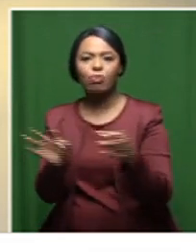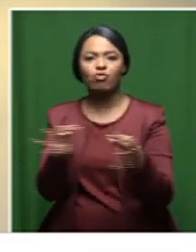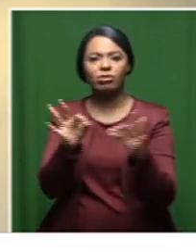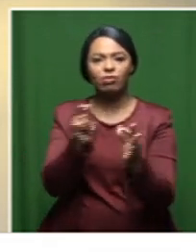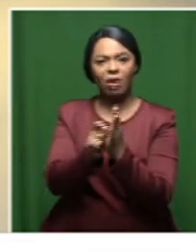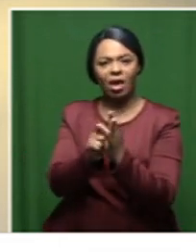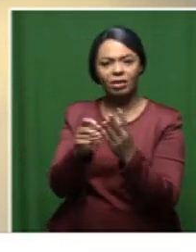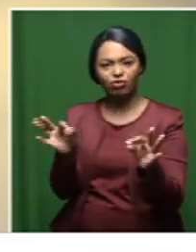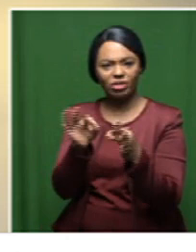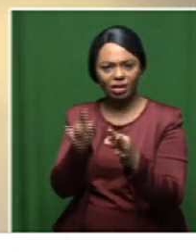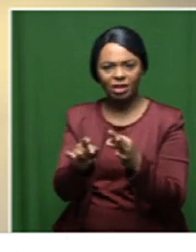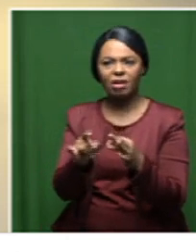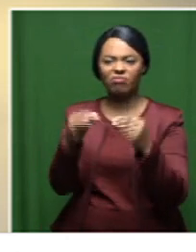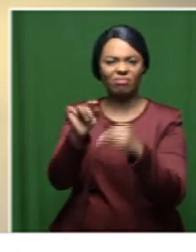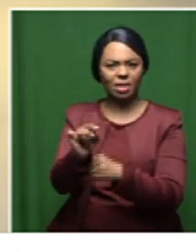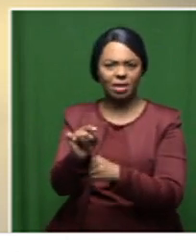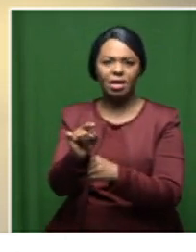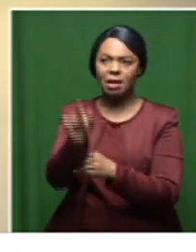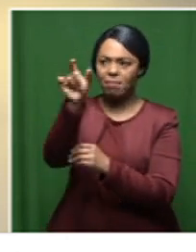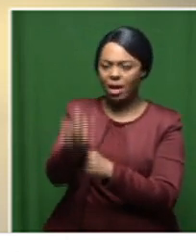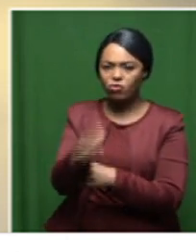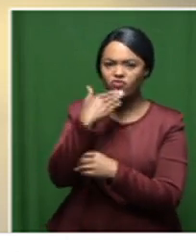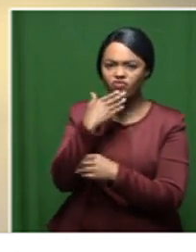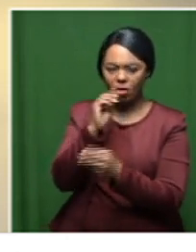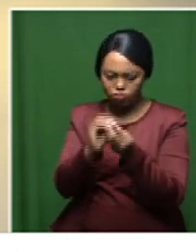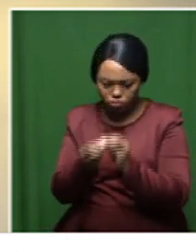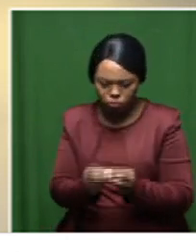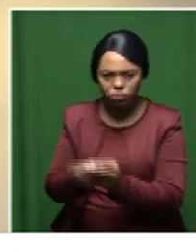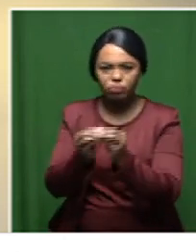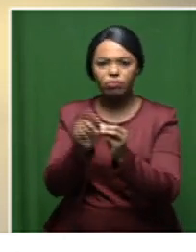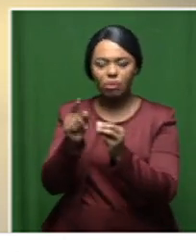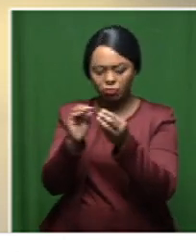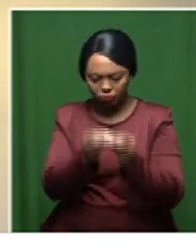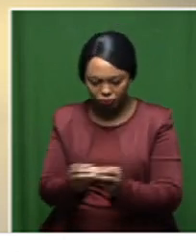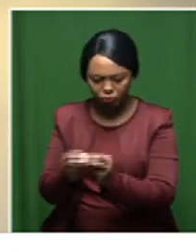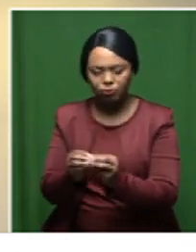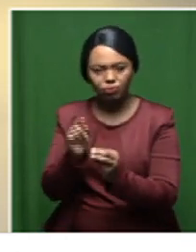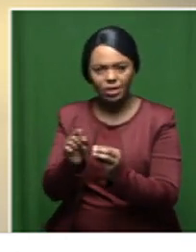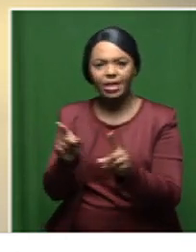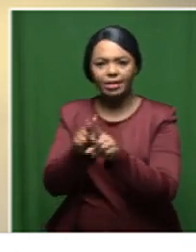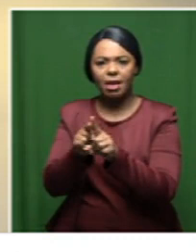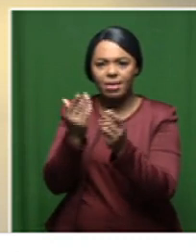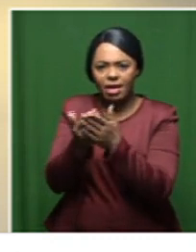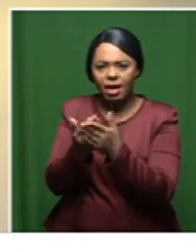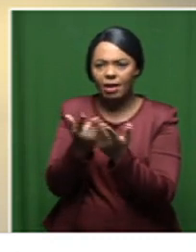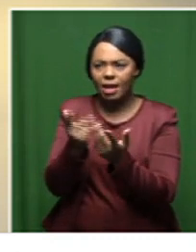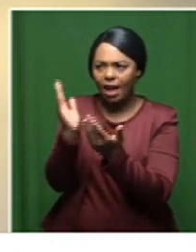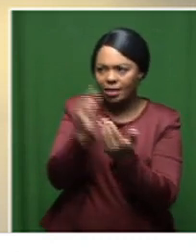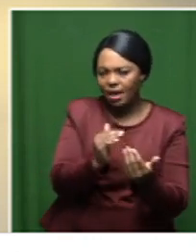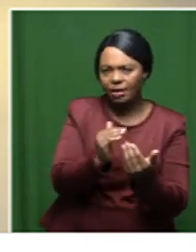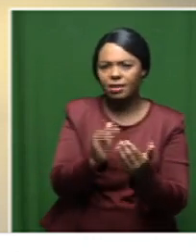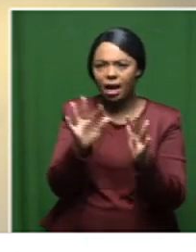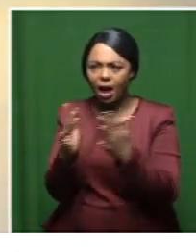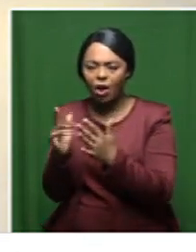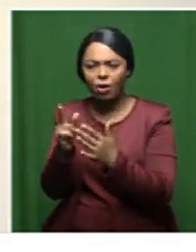essentially referring to the revenues that creators generate from their royalties and the exploitation of their music